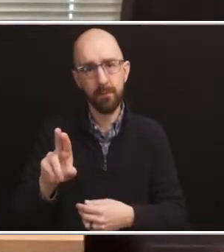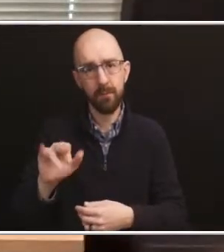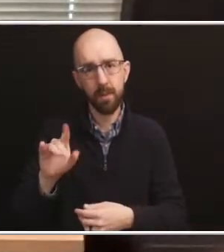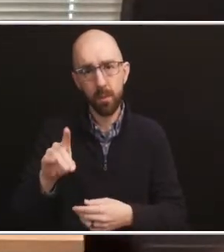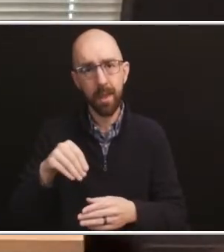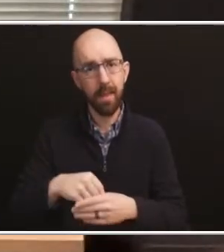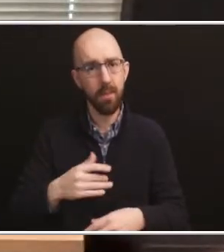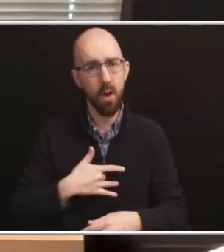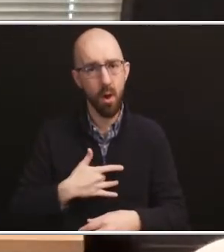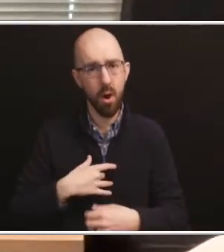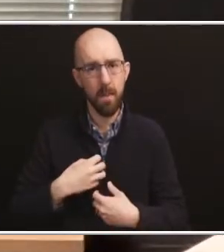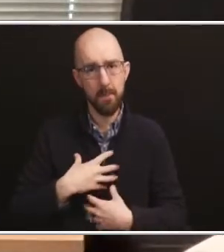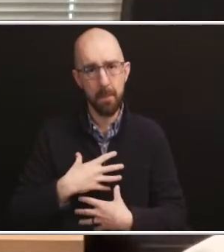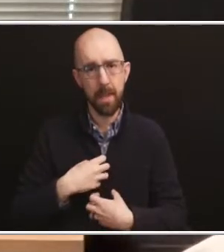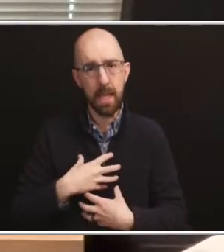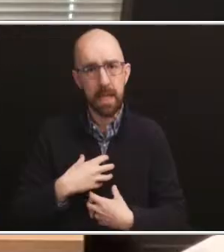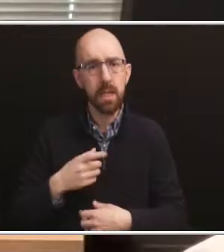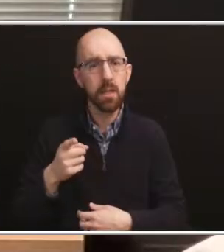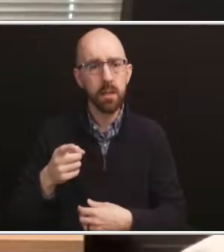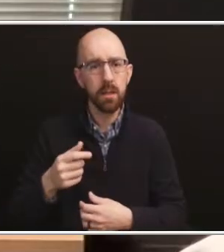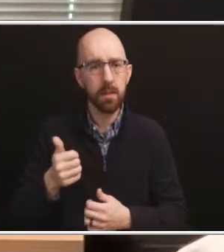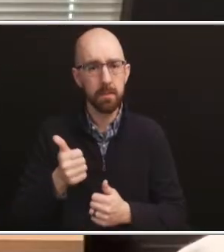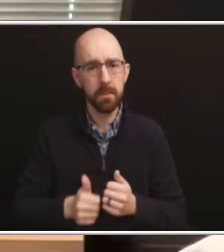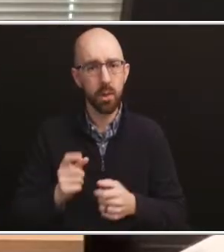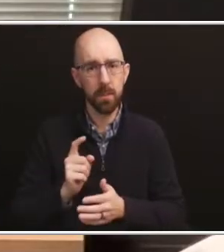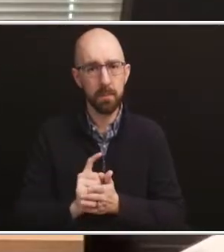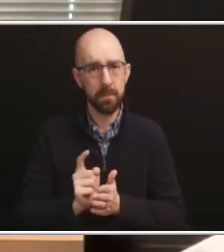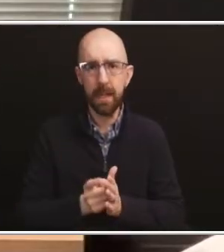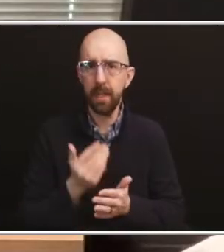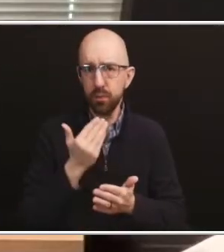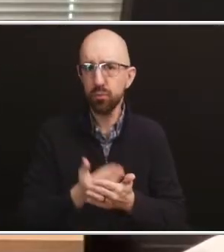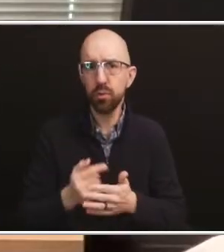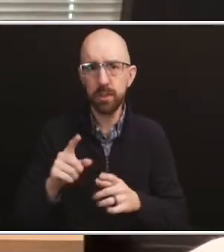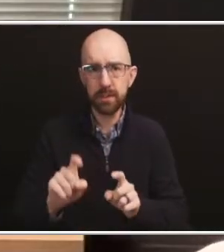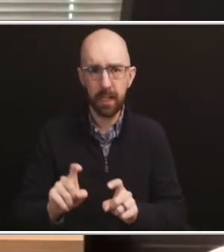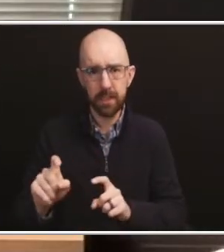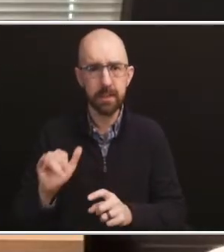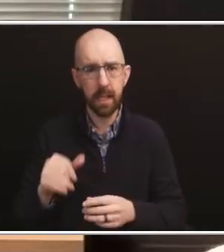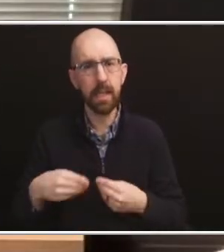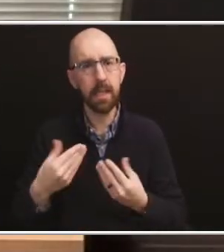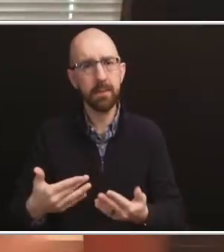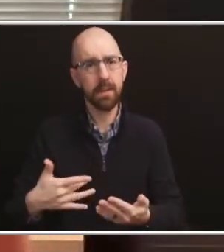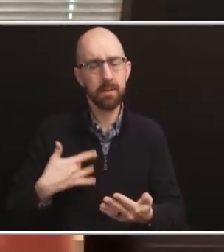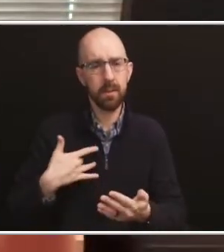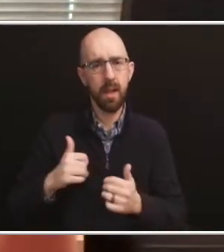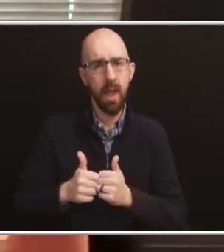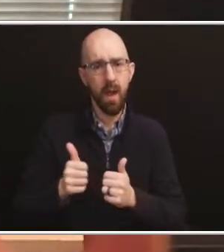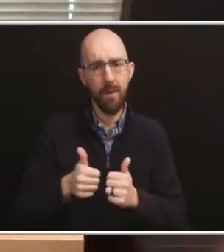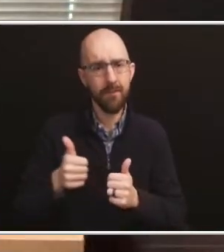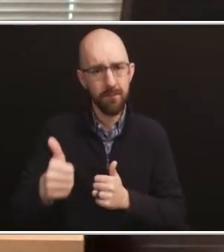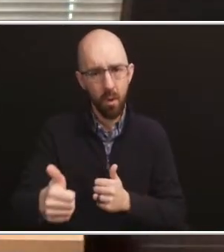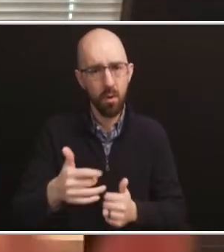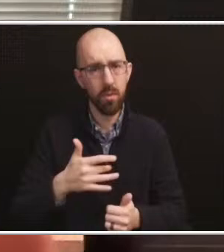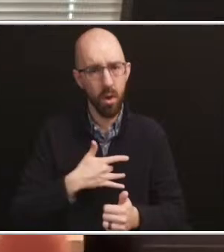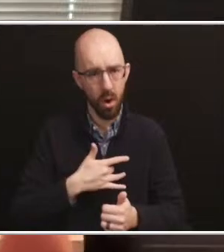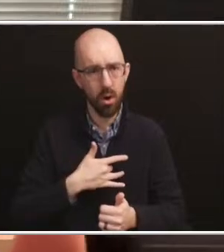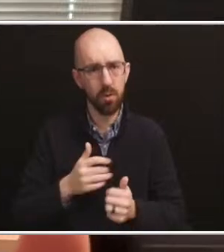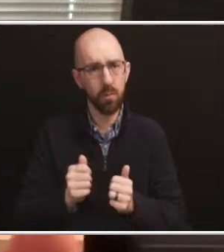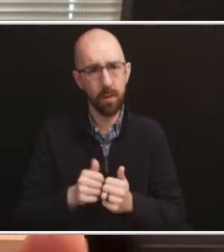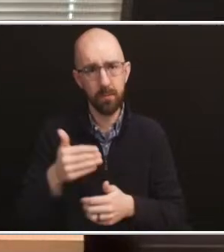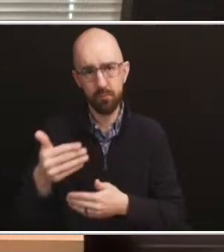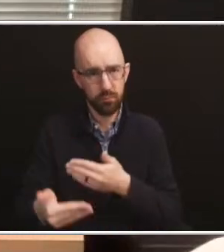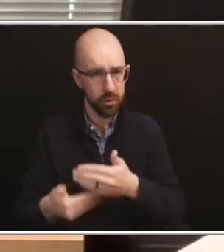much that heart's pumping in terms of liters per minute. It's a very, very good test that gives us a sense of how far this heart is in terms of its progression